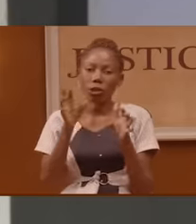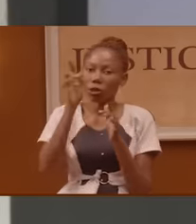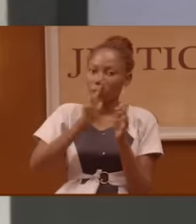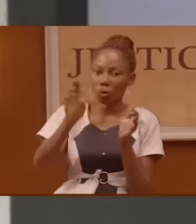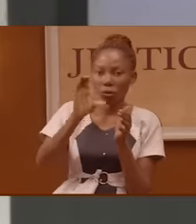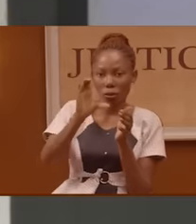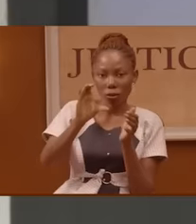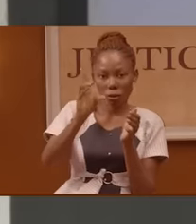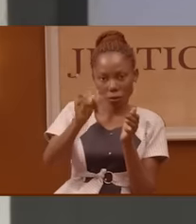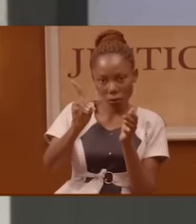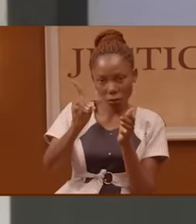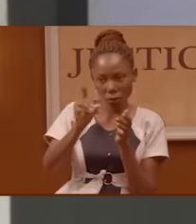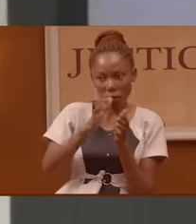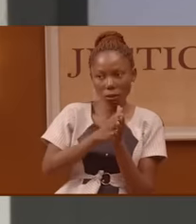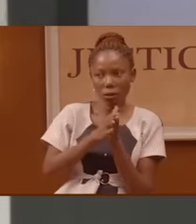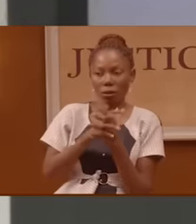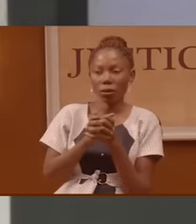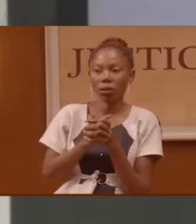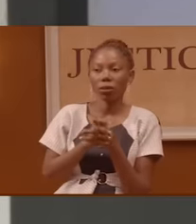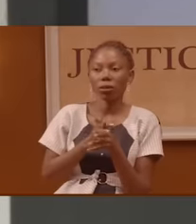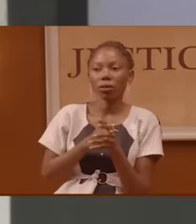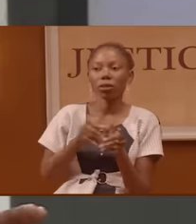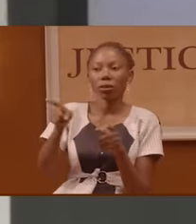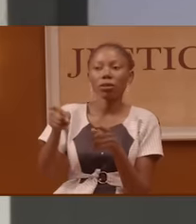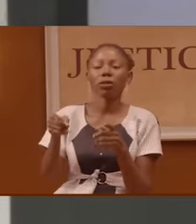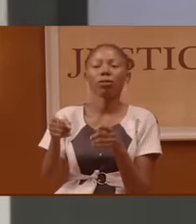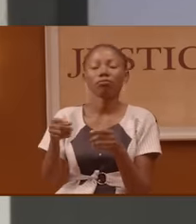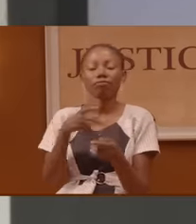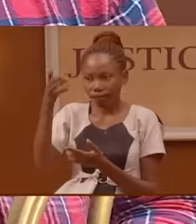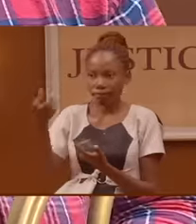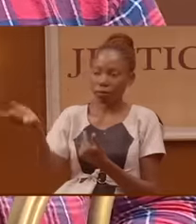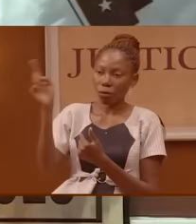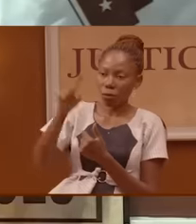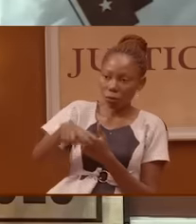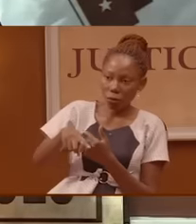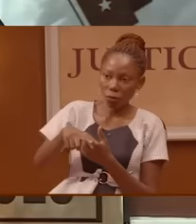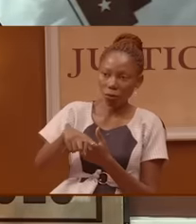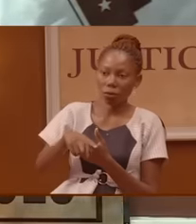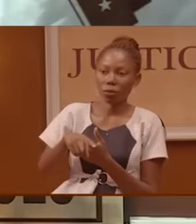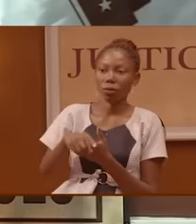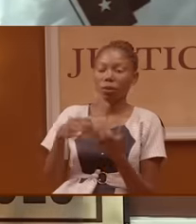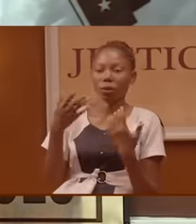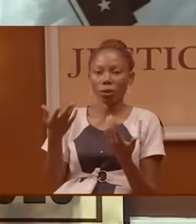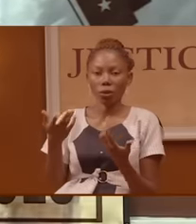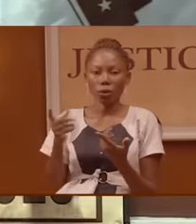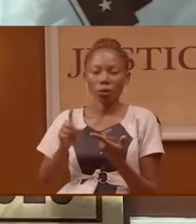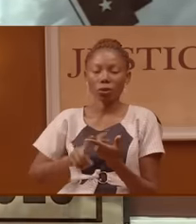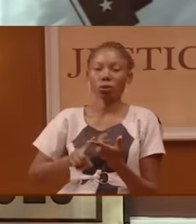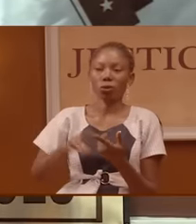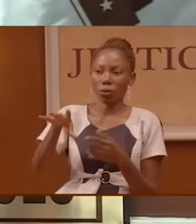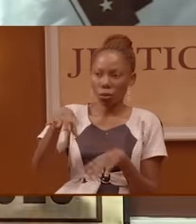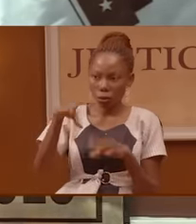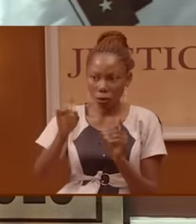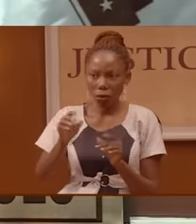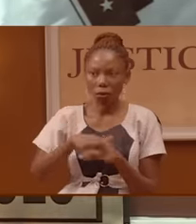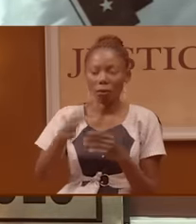I had an ectopic pregnancy. I was so naive. I don't even know what it was. We were all thinking that, it was this appendix. They said, it's